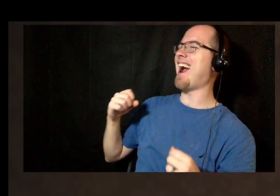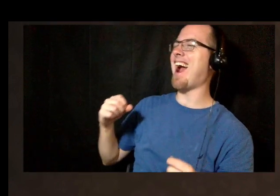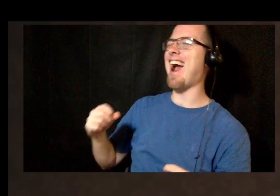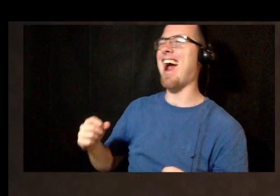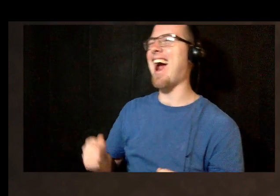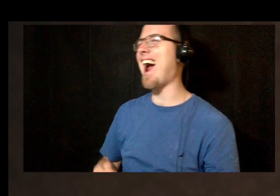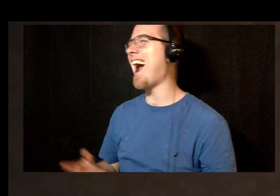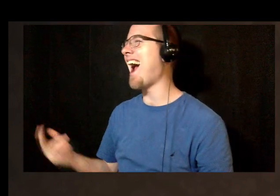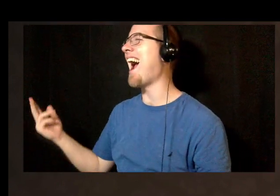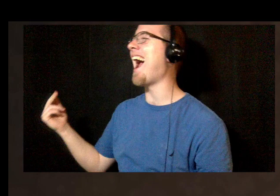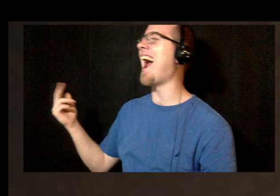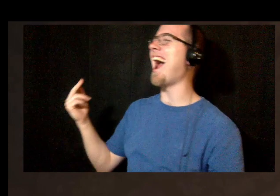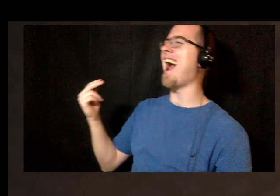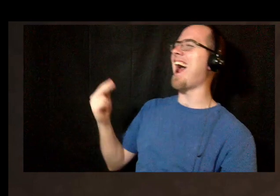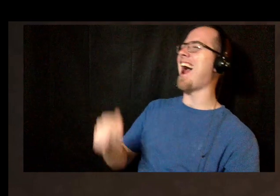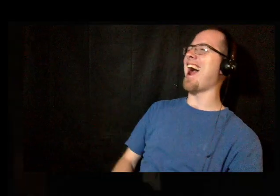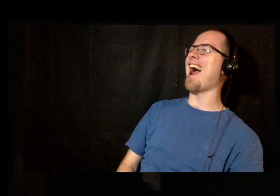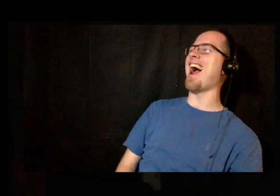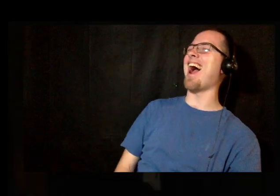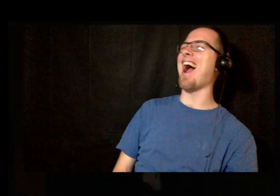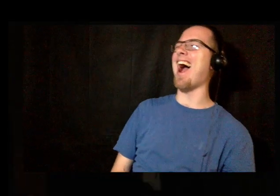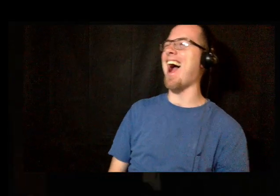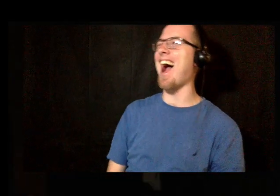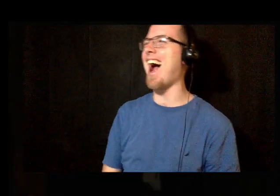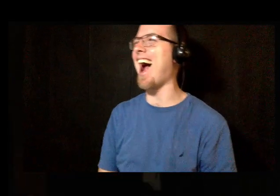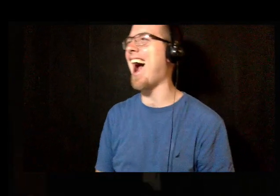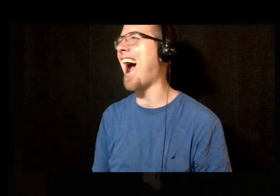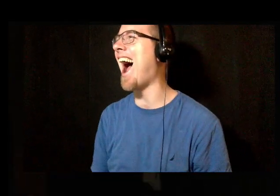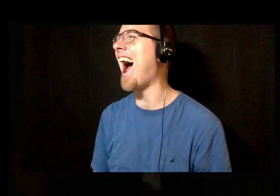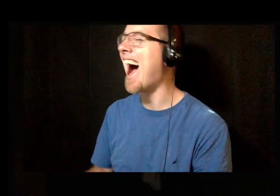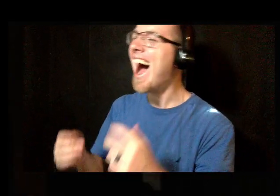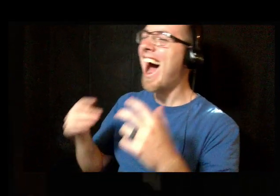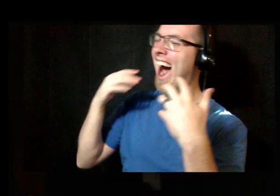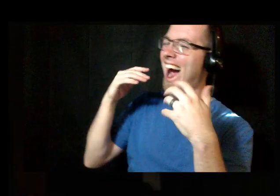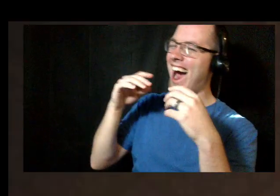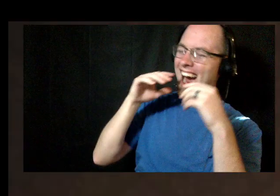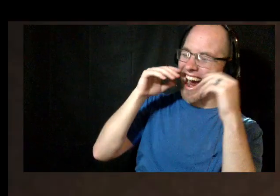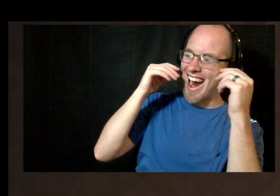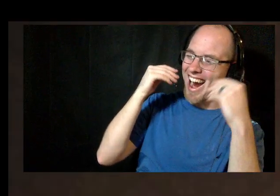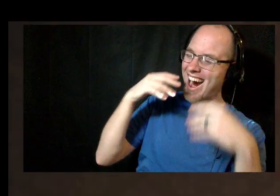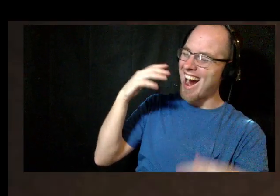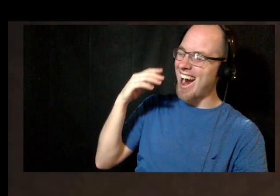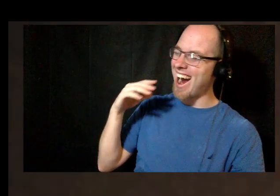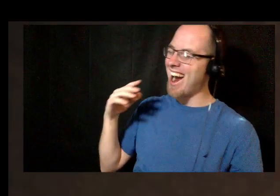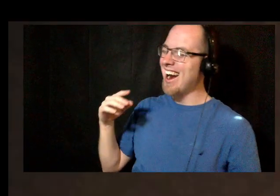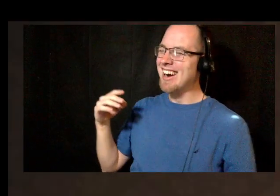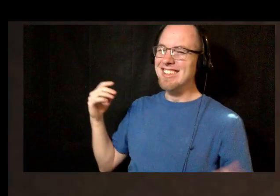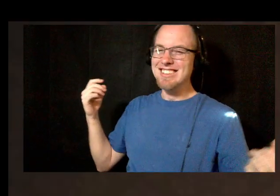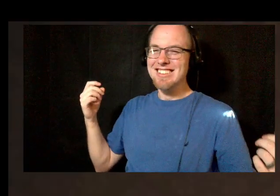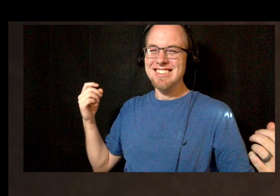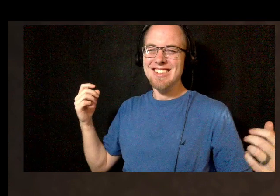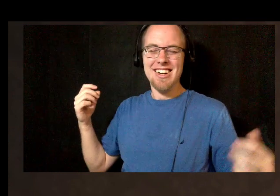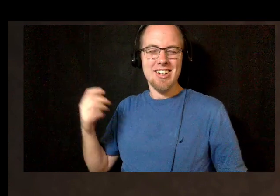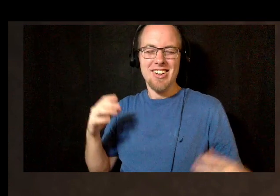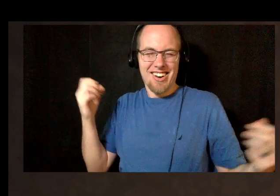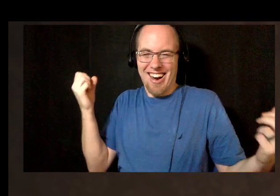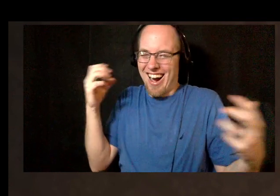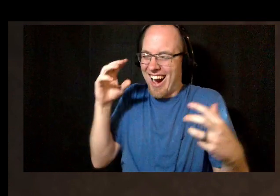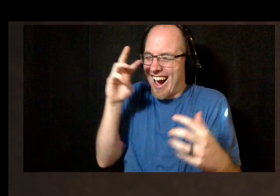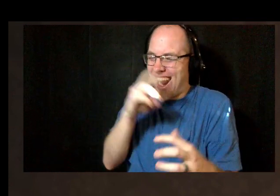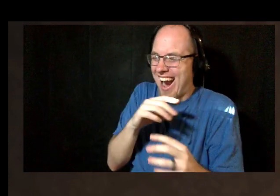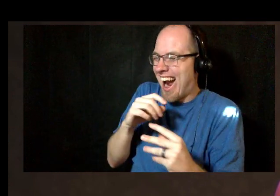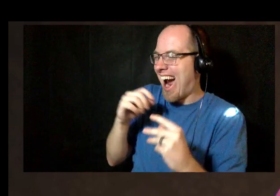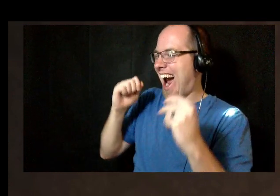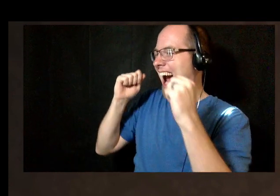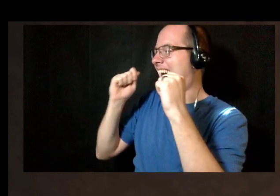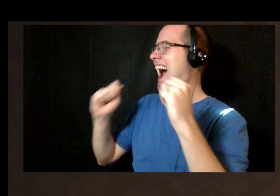himself laughing. Hysterical. And he had the creepiest laugh I've ever heard in my life. I'm standing going, this